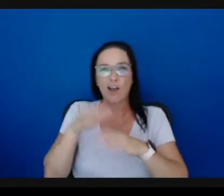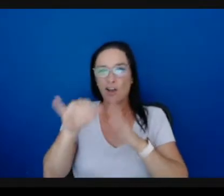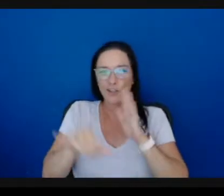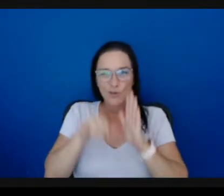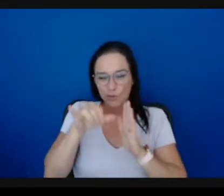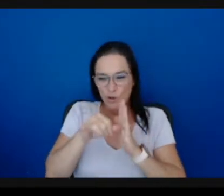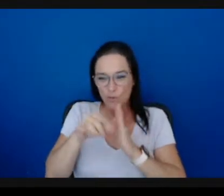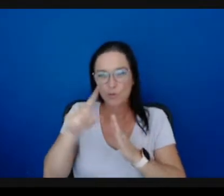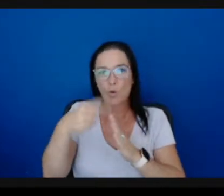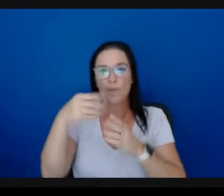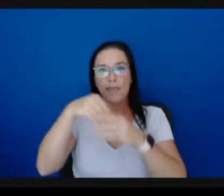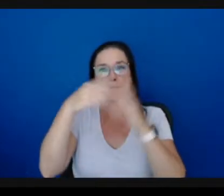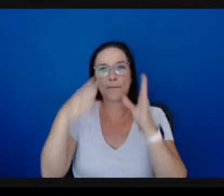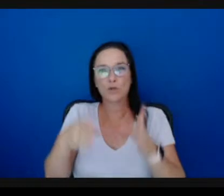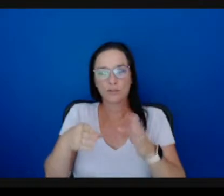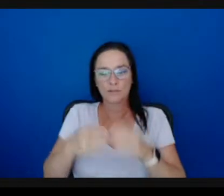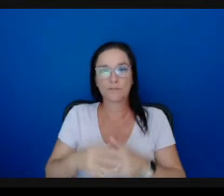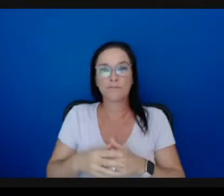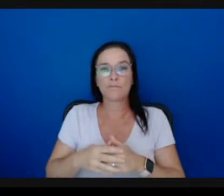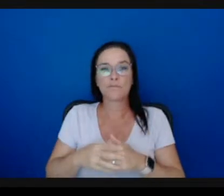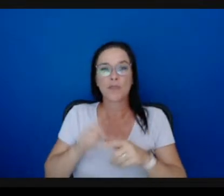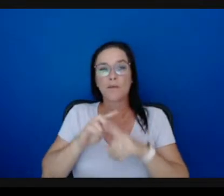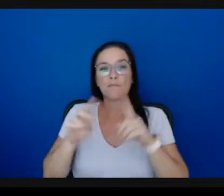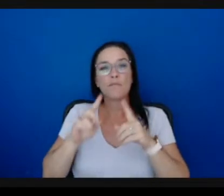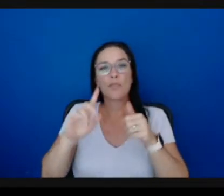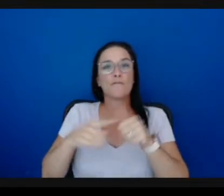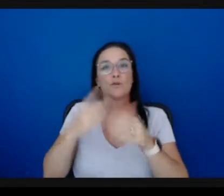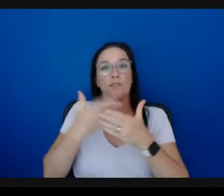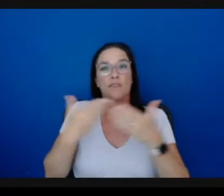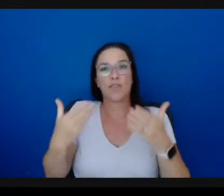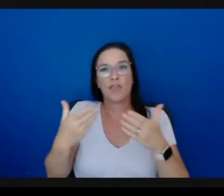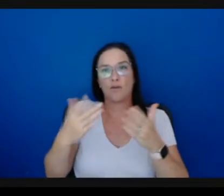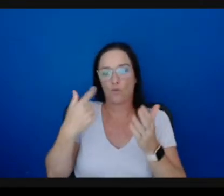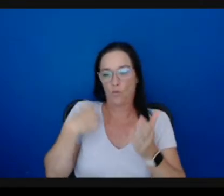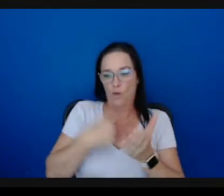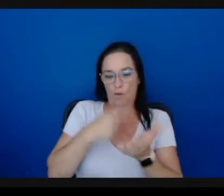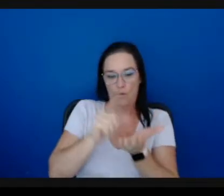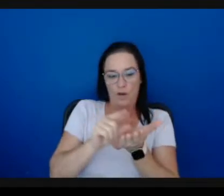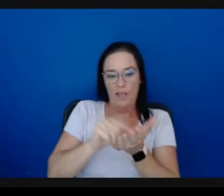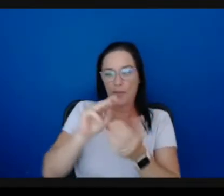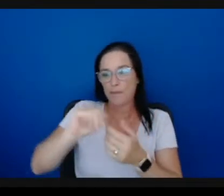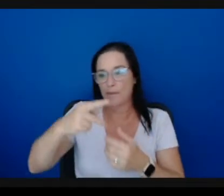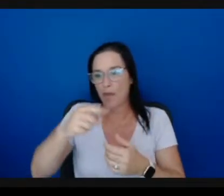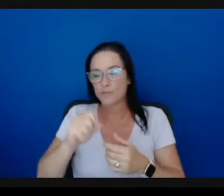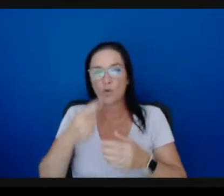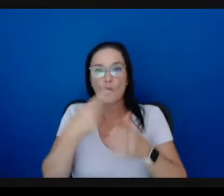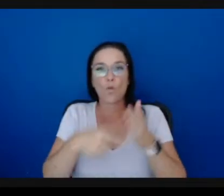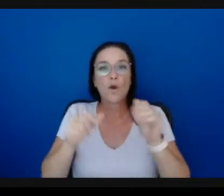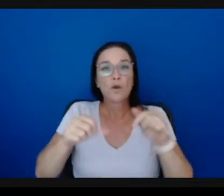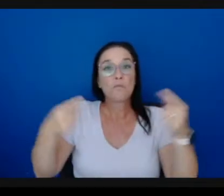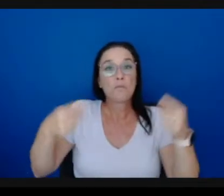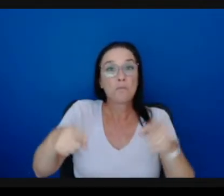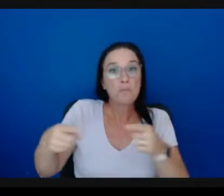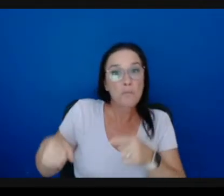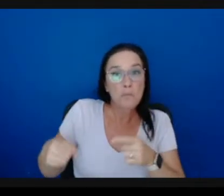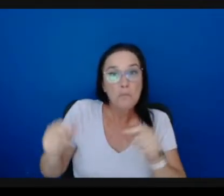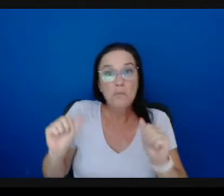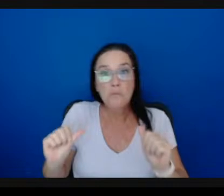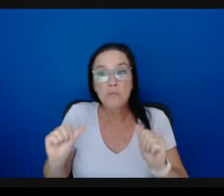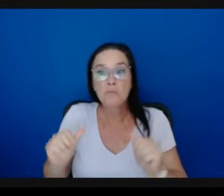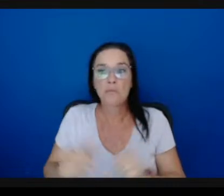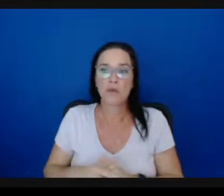with the people down at the hub. But the first thing I had was print out these maps and what could possibly happen. Well, here is a case study of what